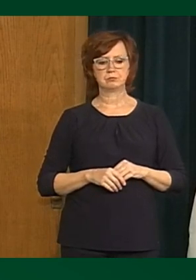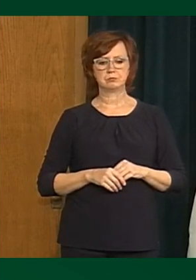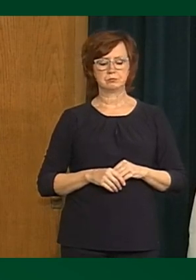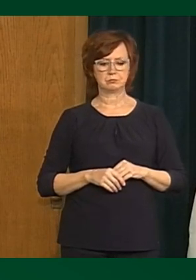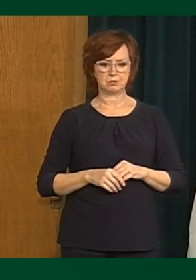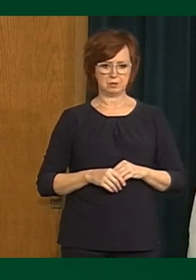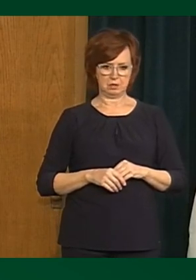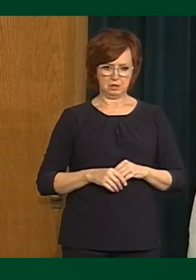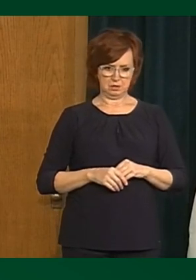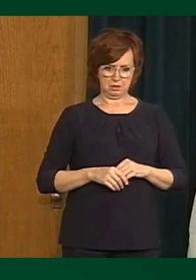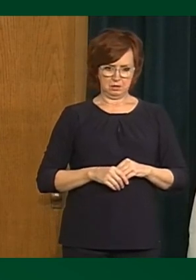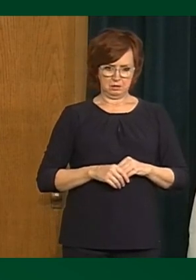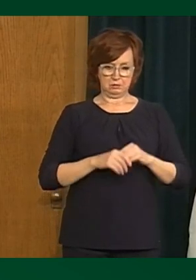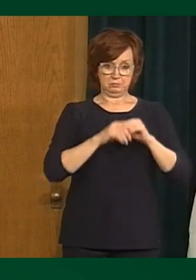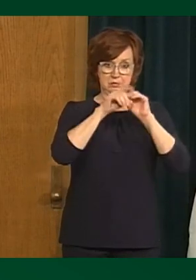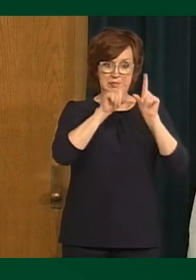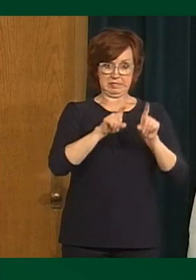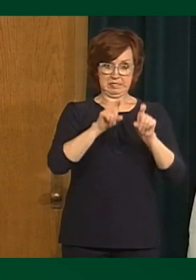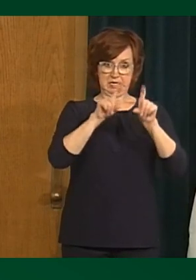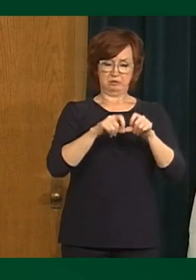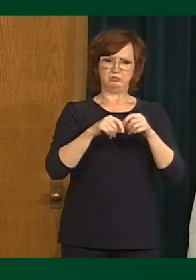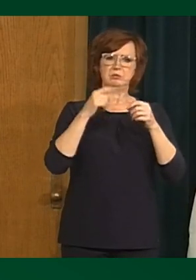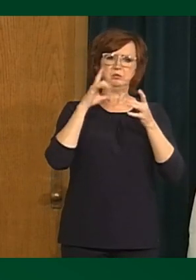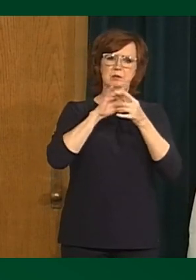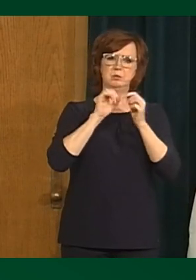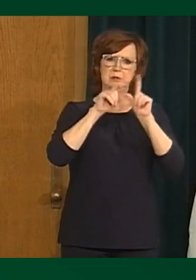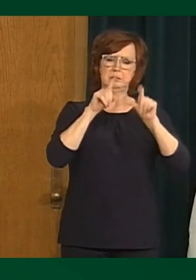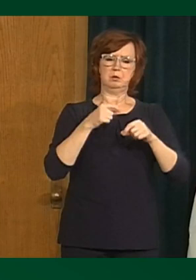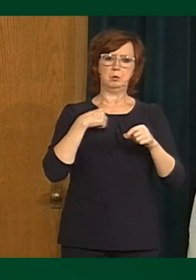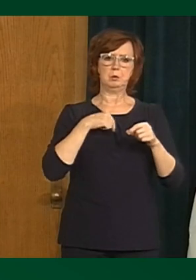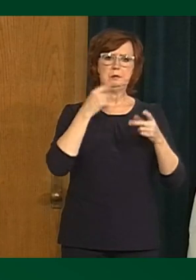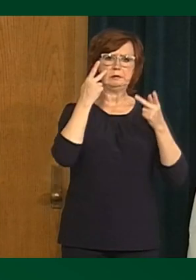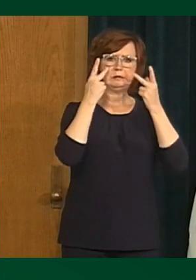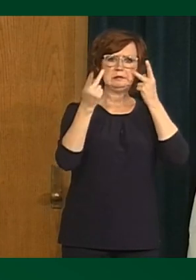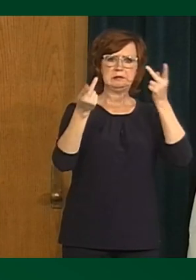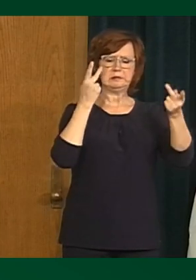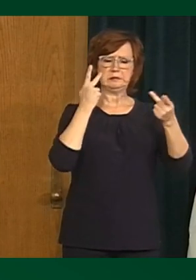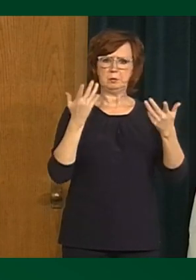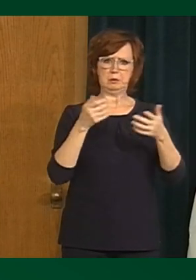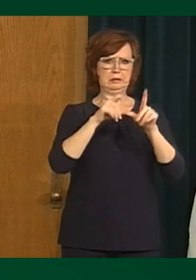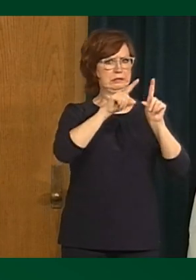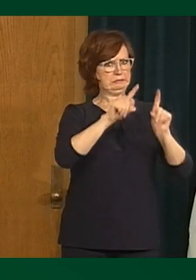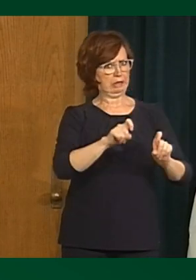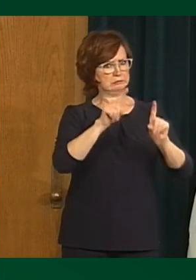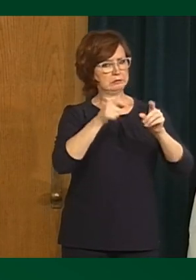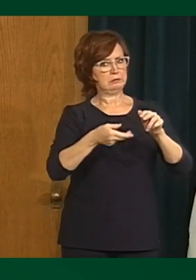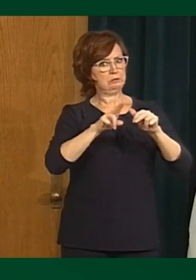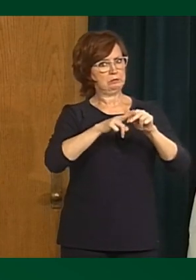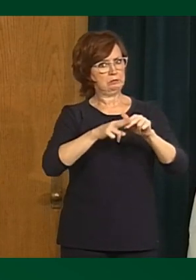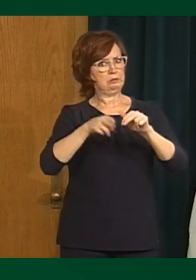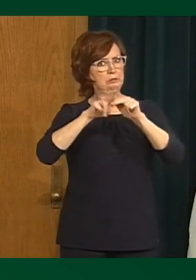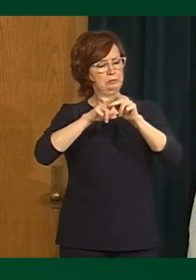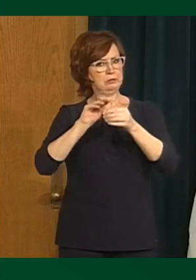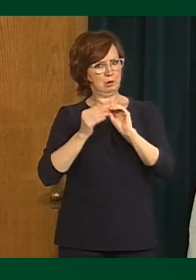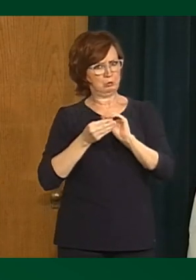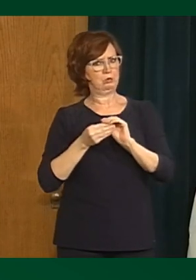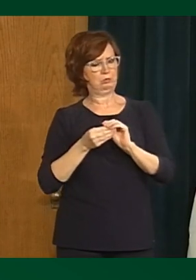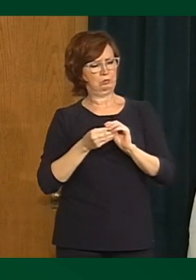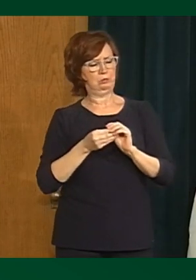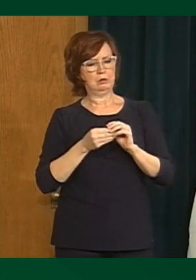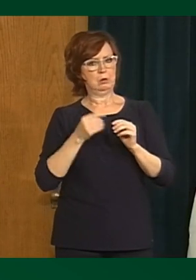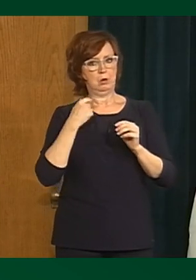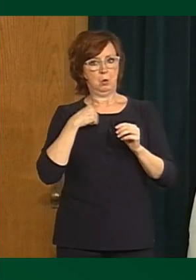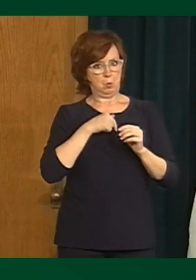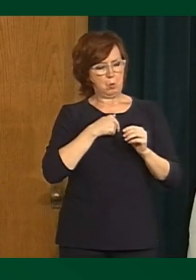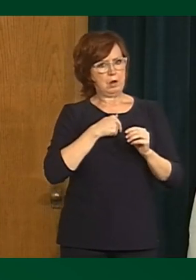are seeing a bit of an increase in testing. We really hope that people will continue to seek testing for any symptoms over the next few months. And